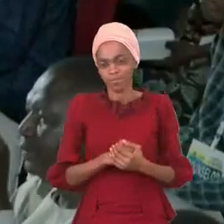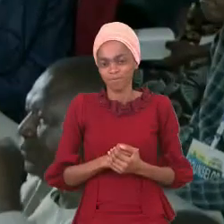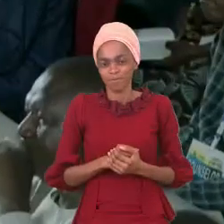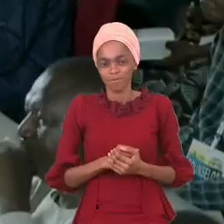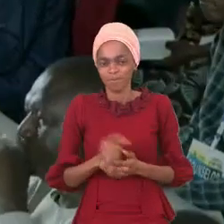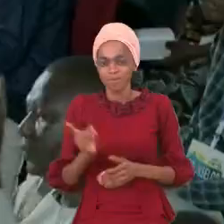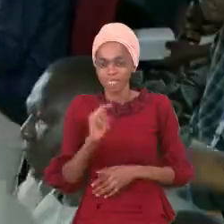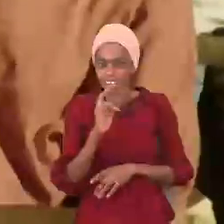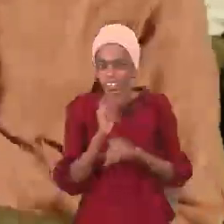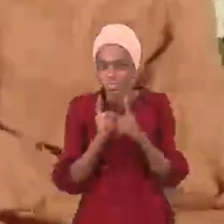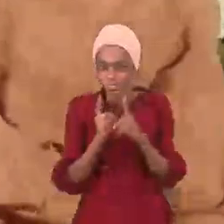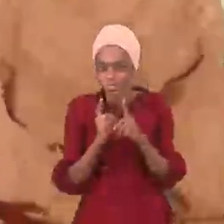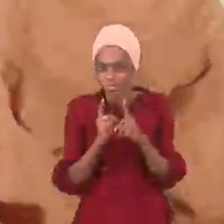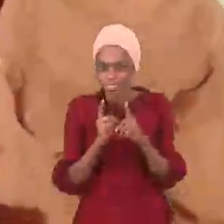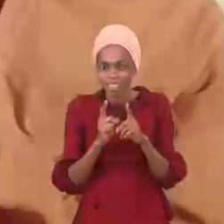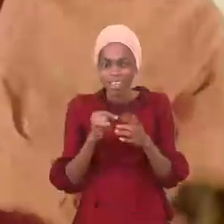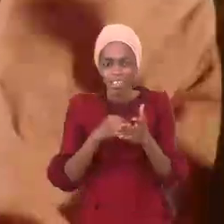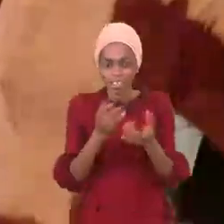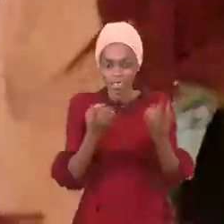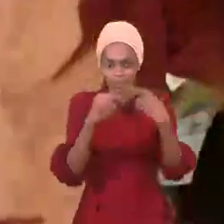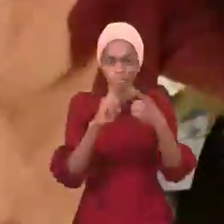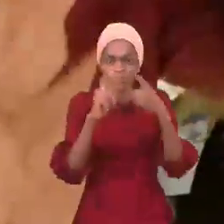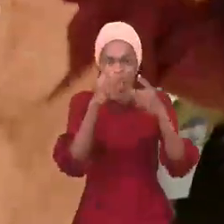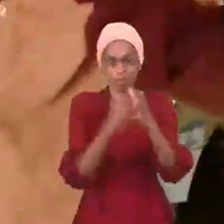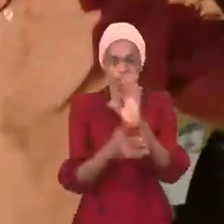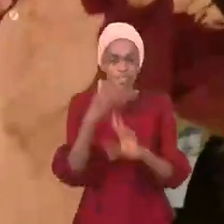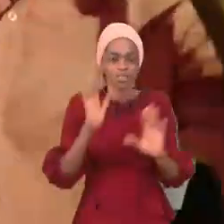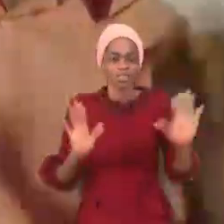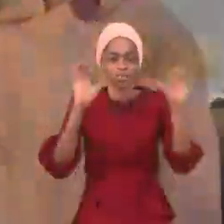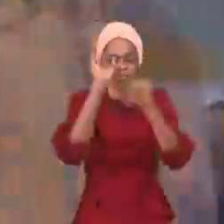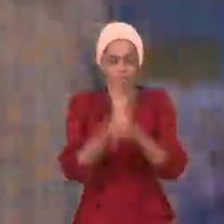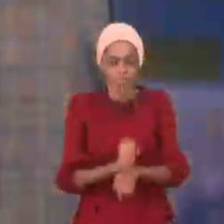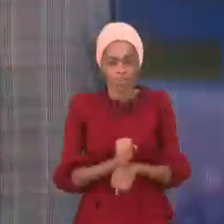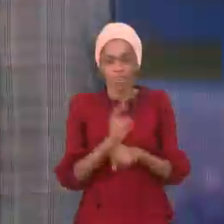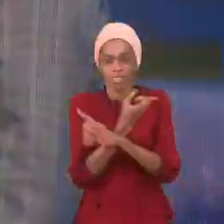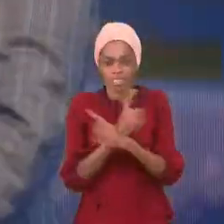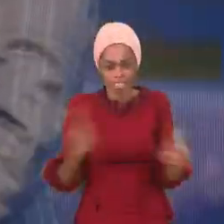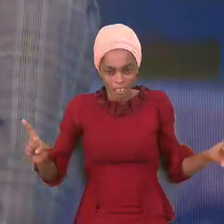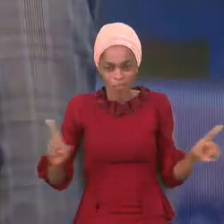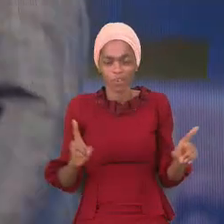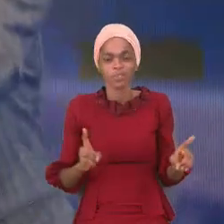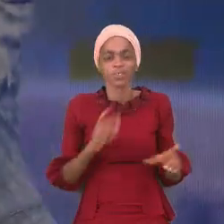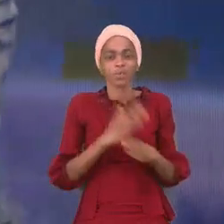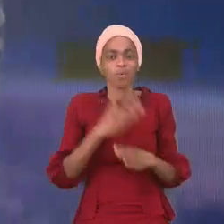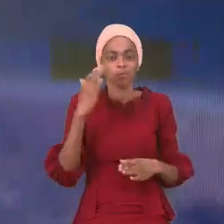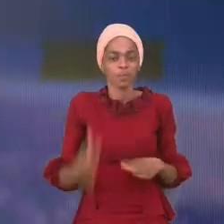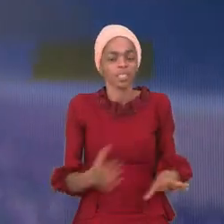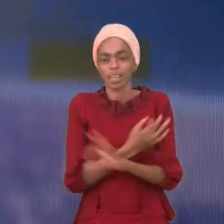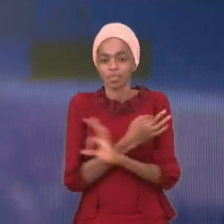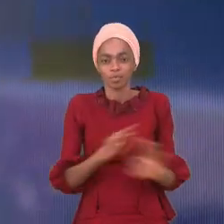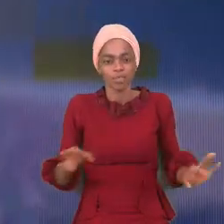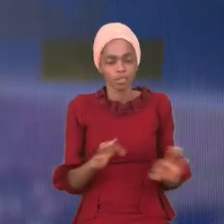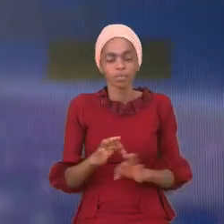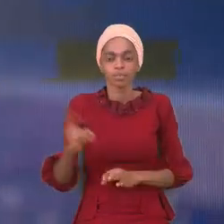where are you? It's coming your way. Amen. Miracle, deliverance, total freedom. He